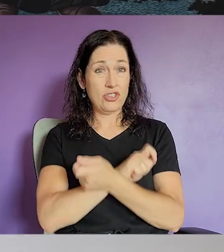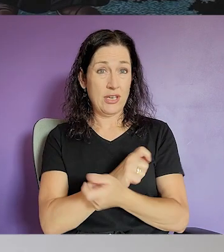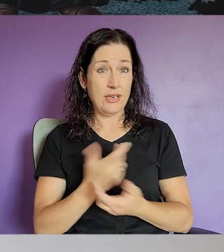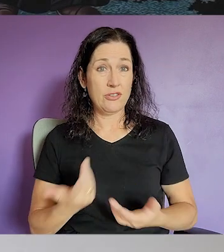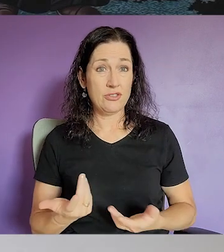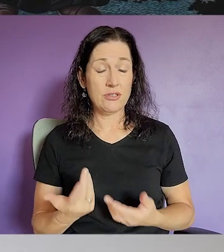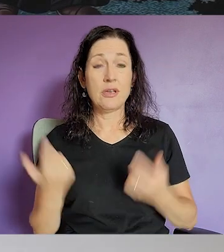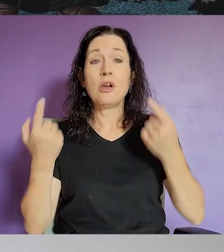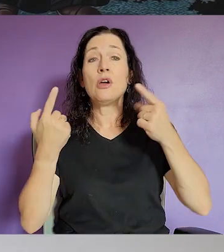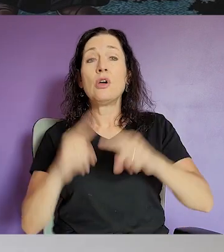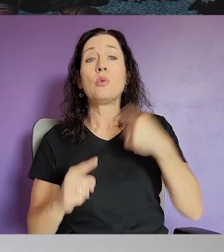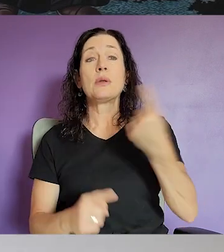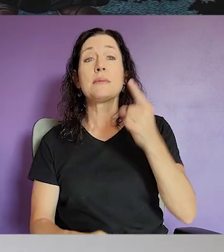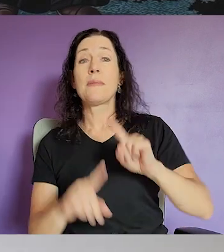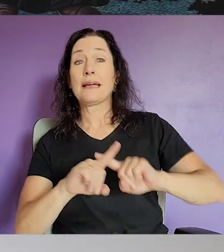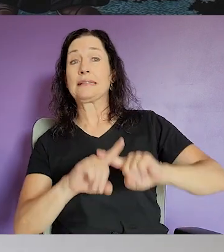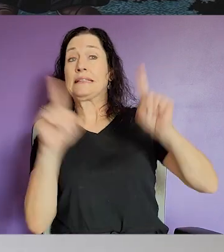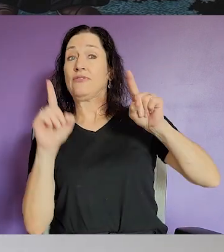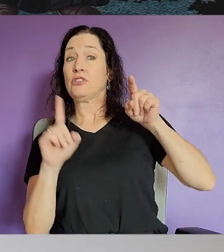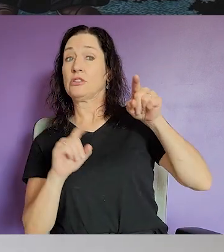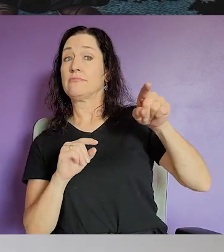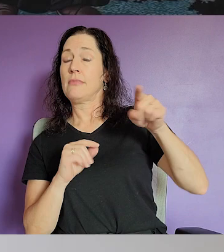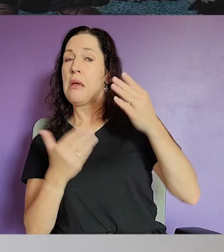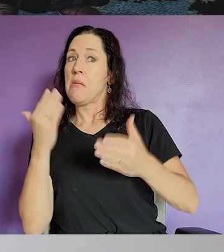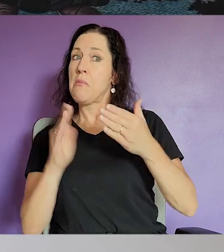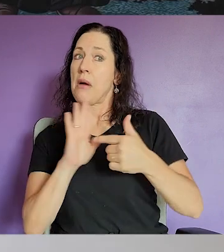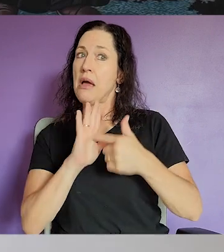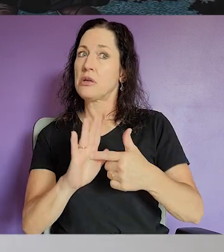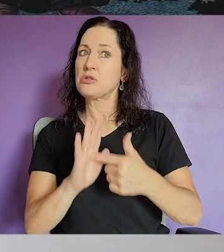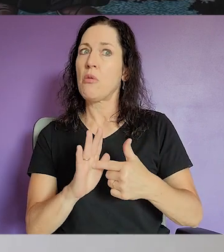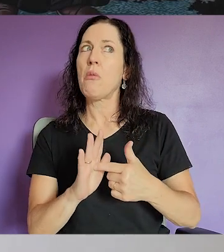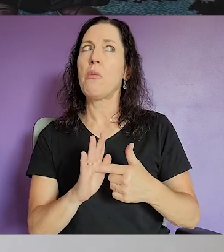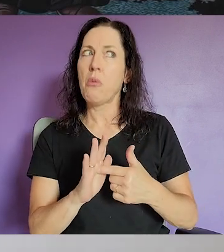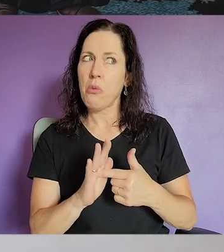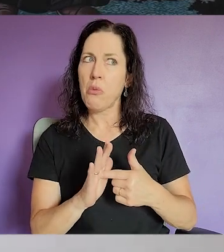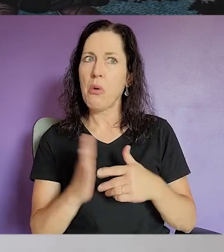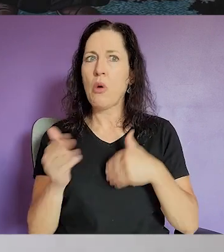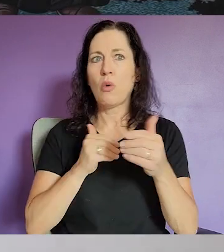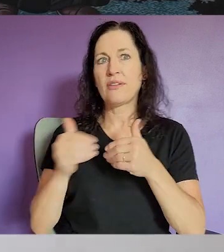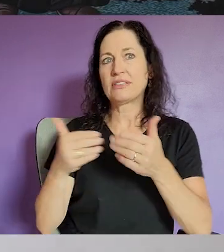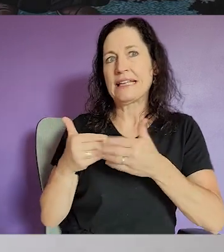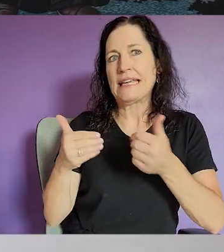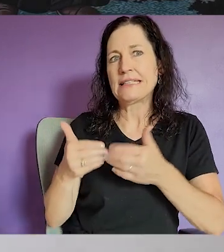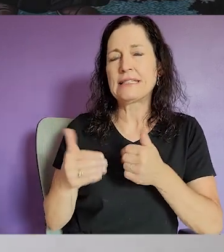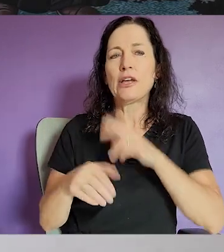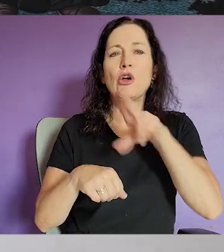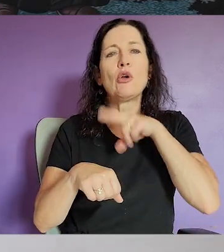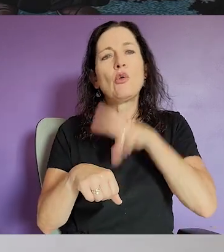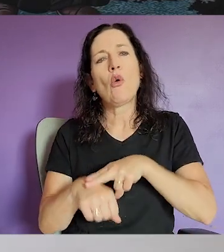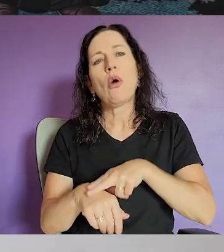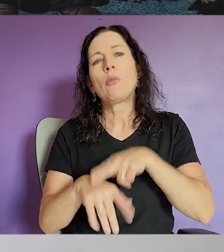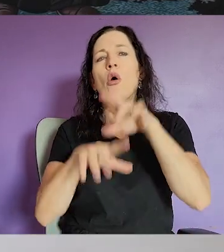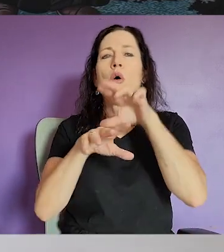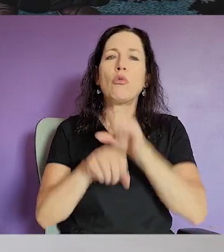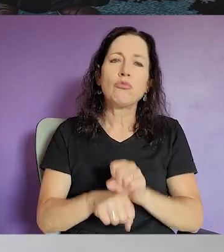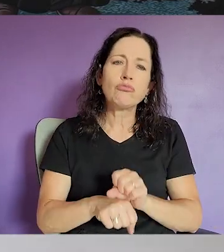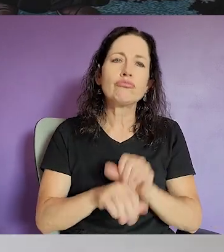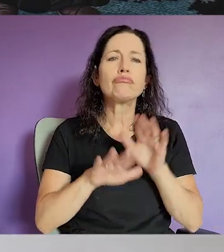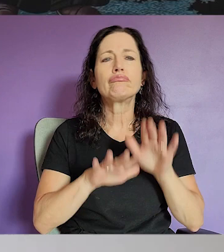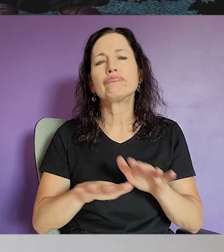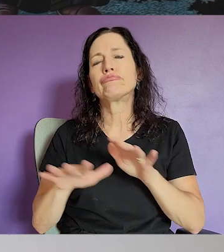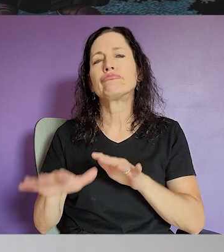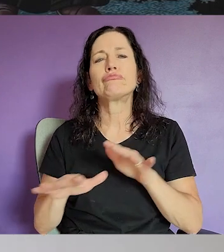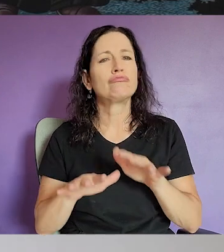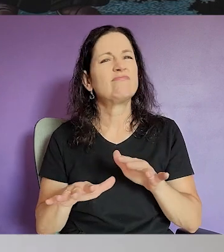And what is different might show that what is convenient or usual for us is